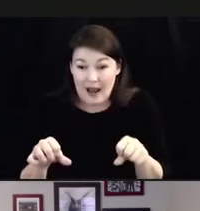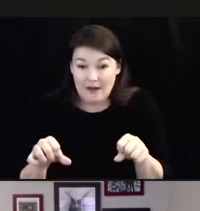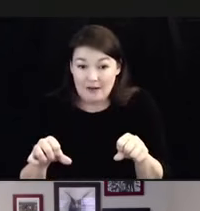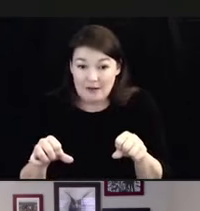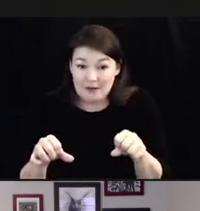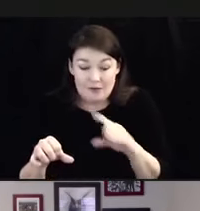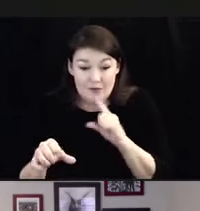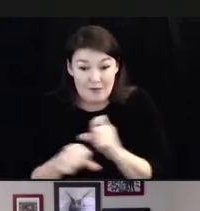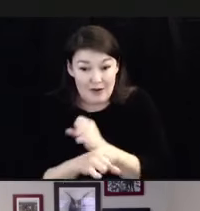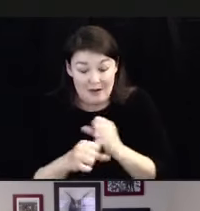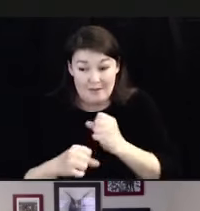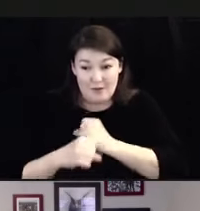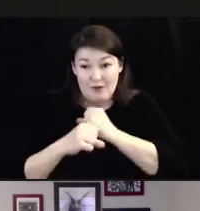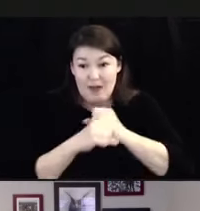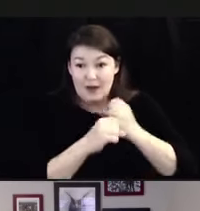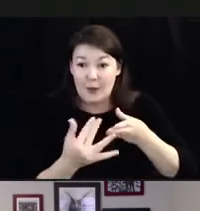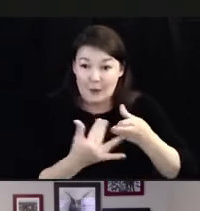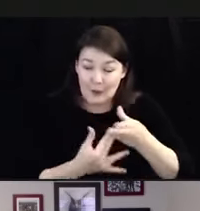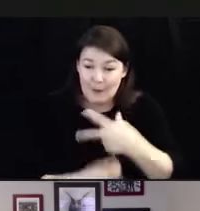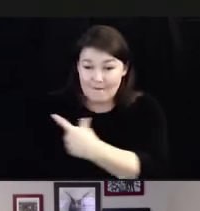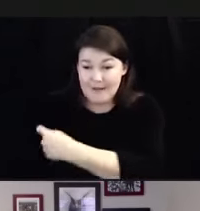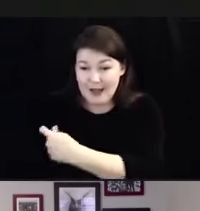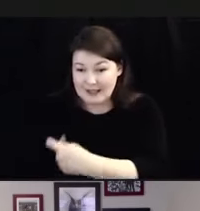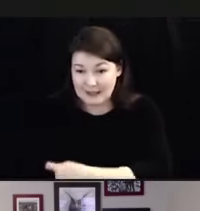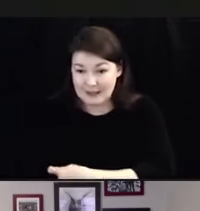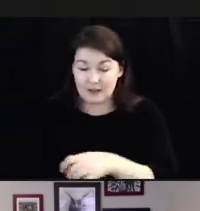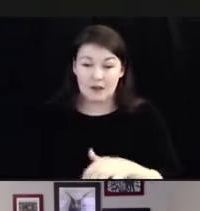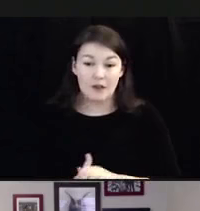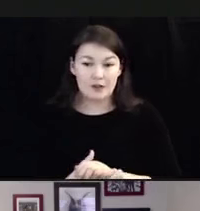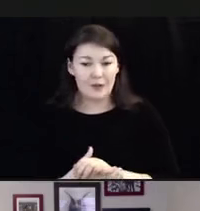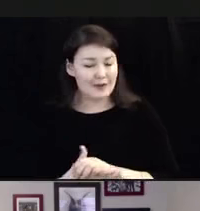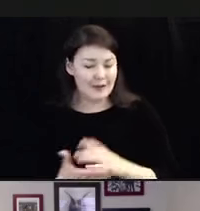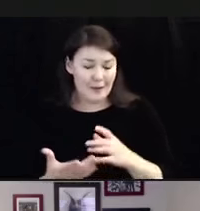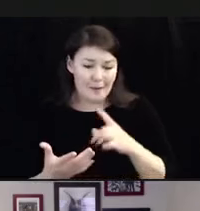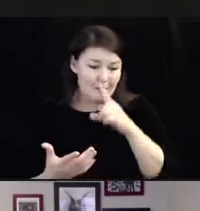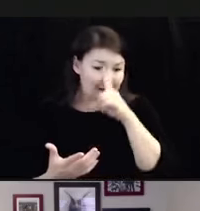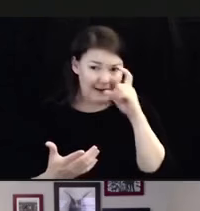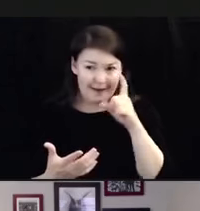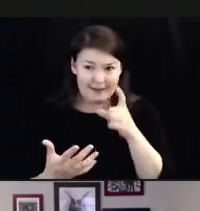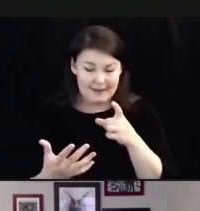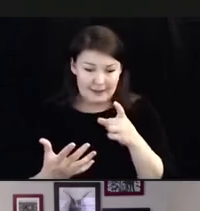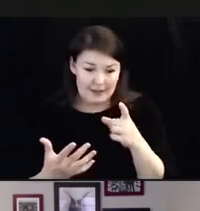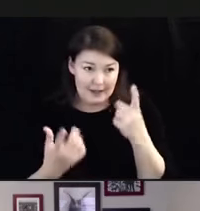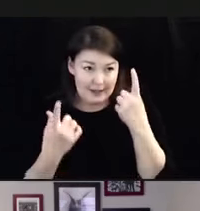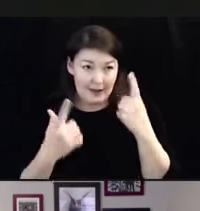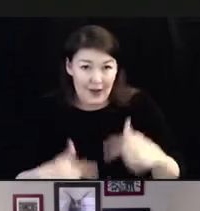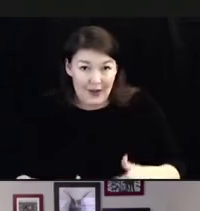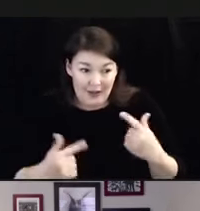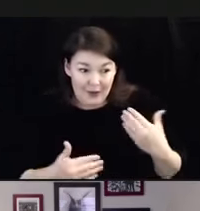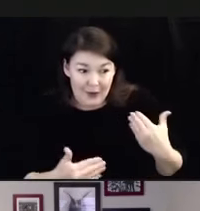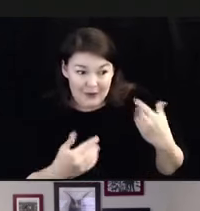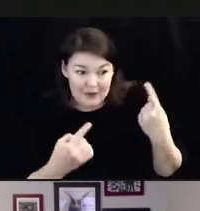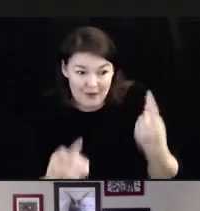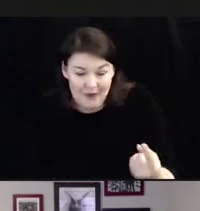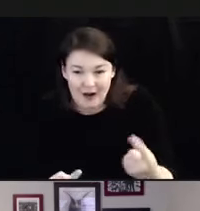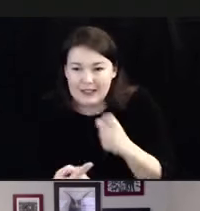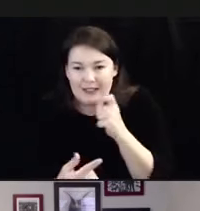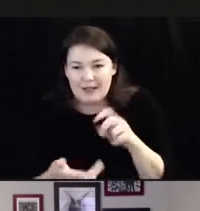in preventing through vaccines. So you haven't dodged a bullet just by getting through this period. You still need to get vaccinated.